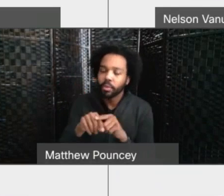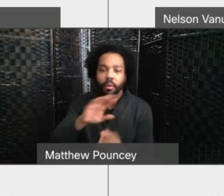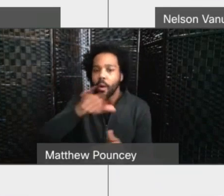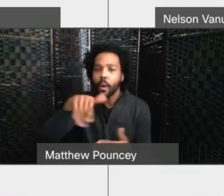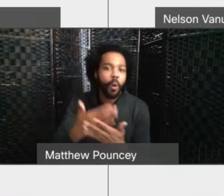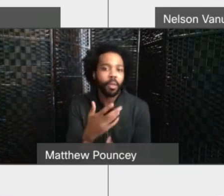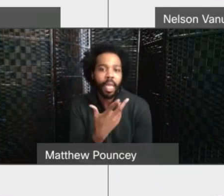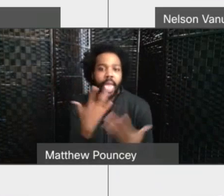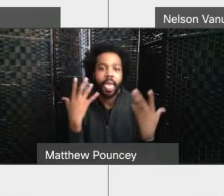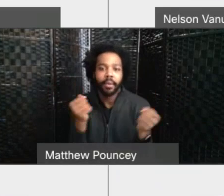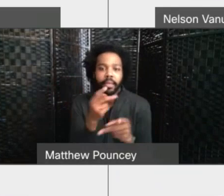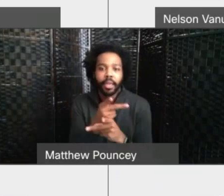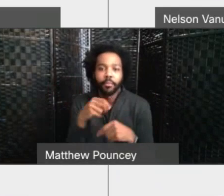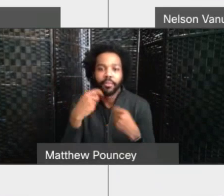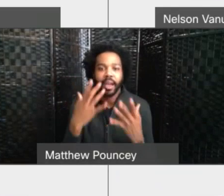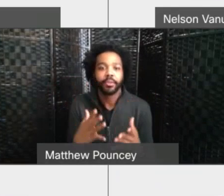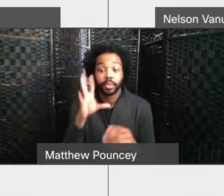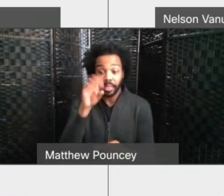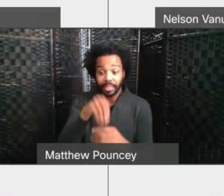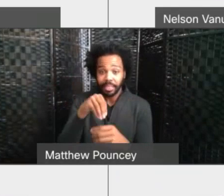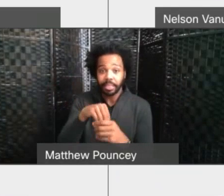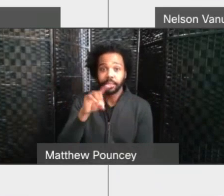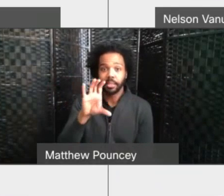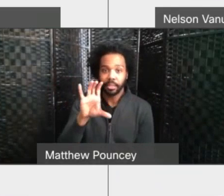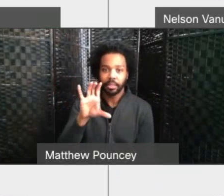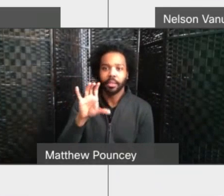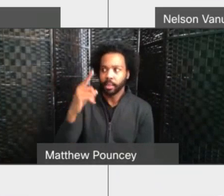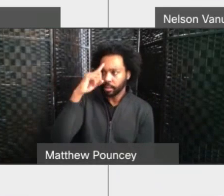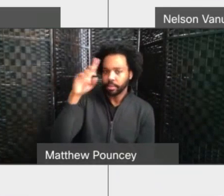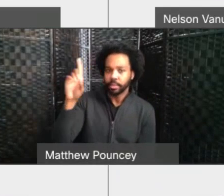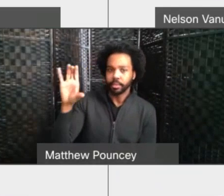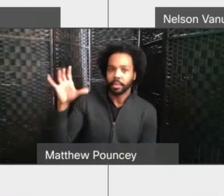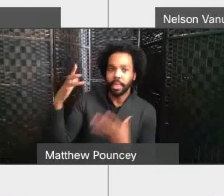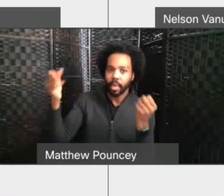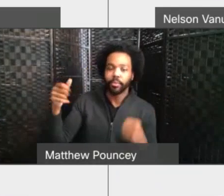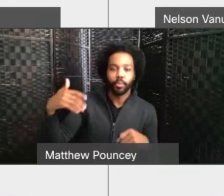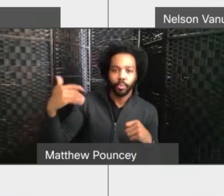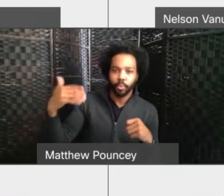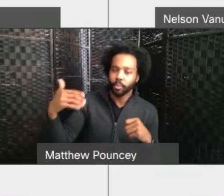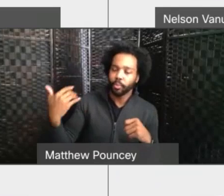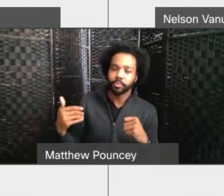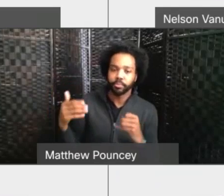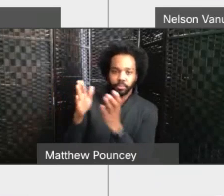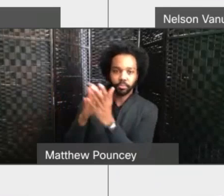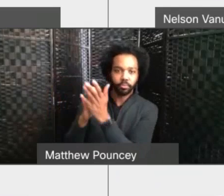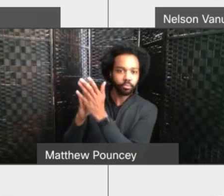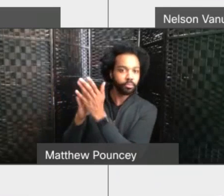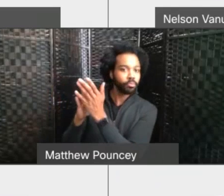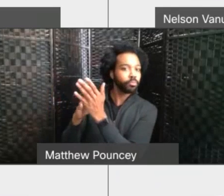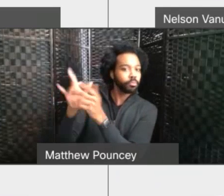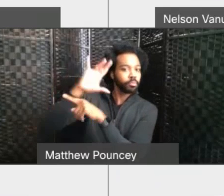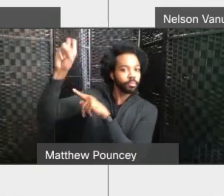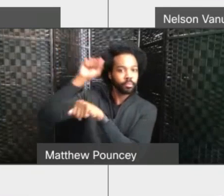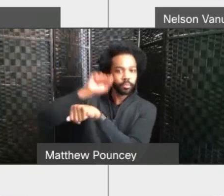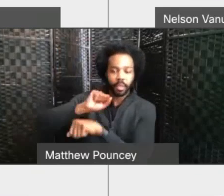So, I think that DC Health is really doing a tremendous job of